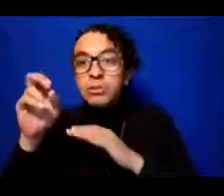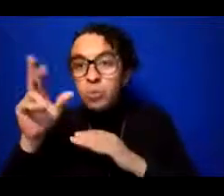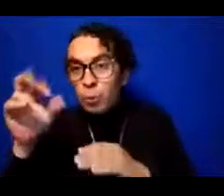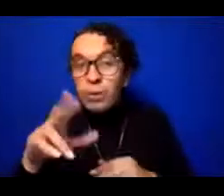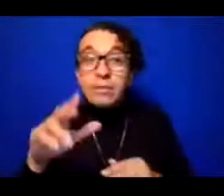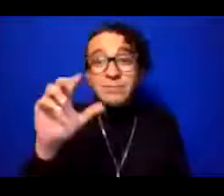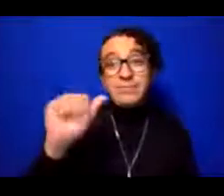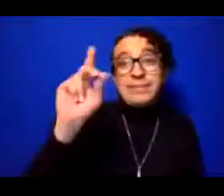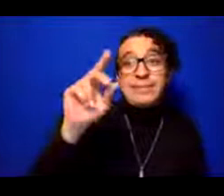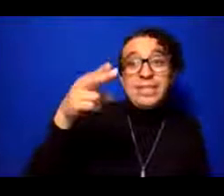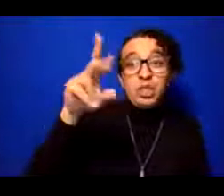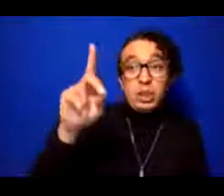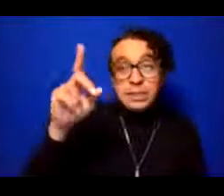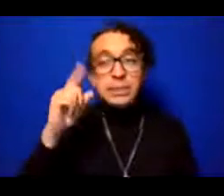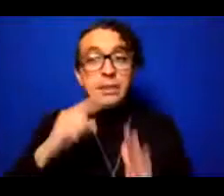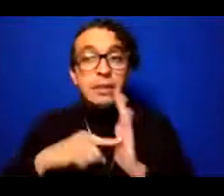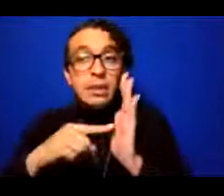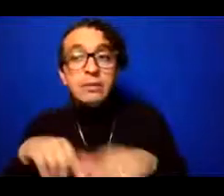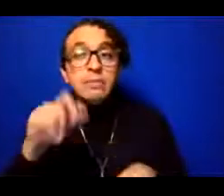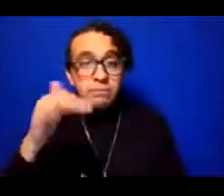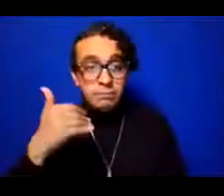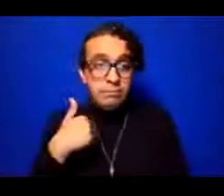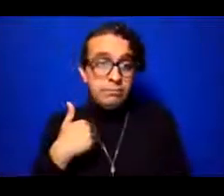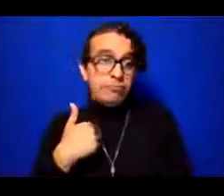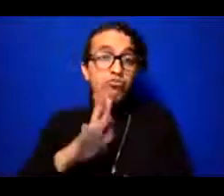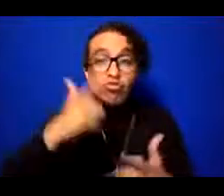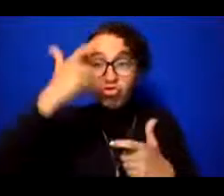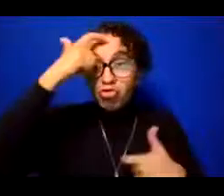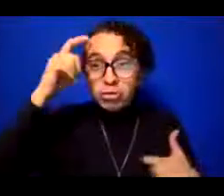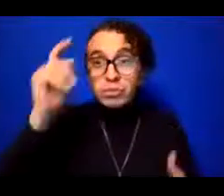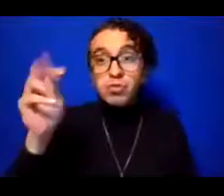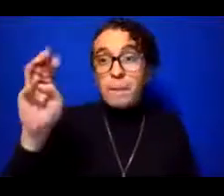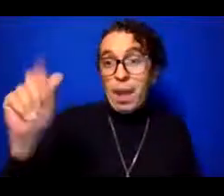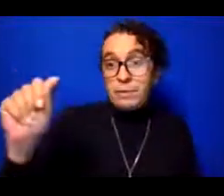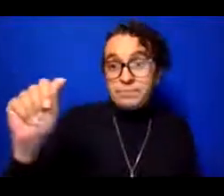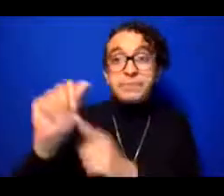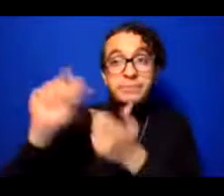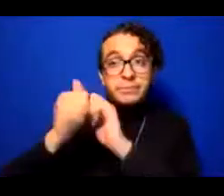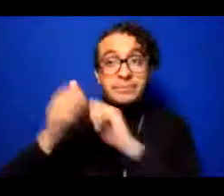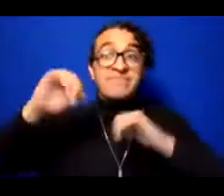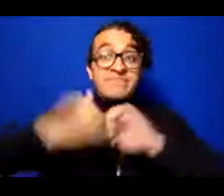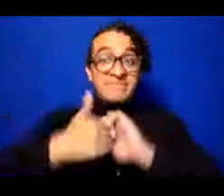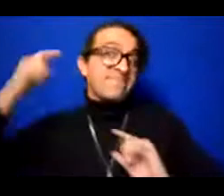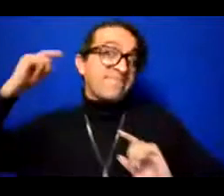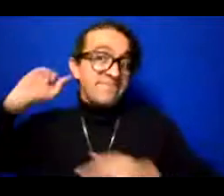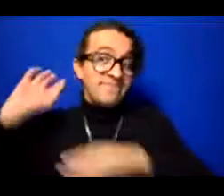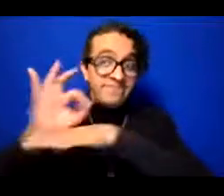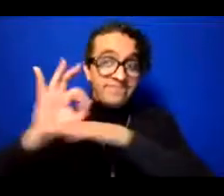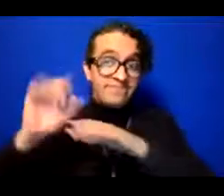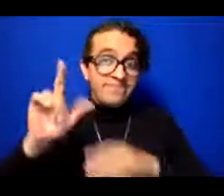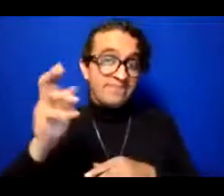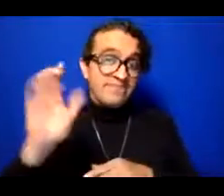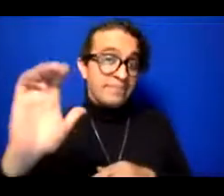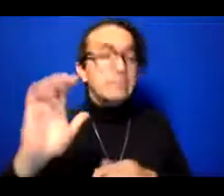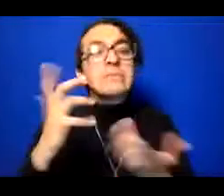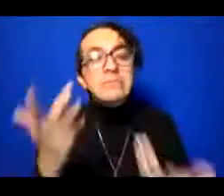role, if there is any history of trauma, which also changes the way the limbic lobe works. So any stress,